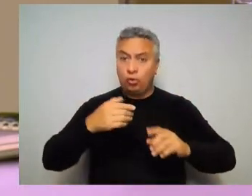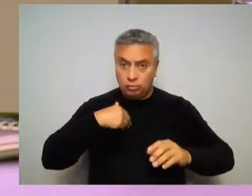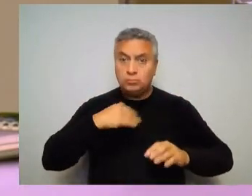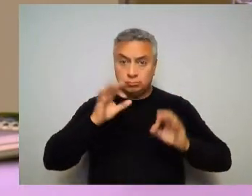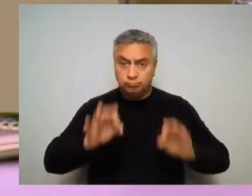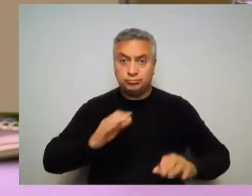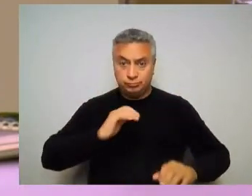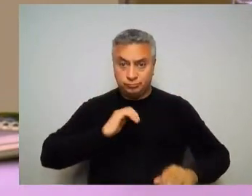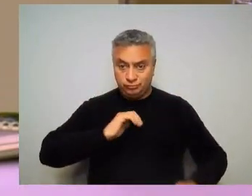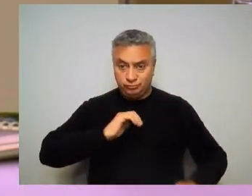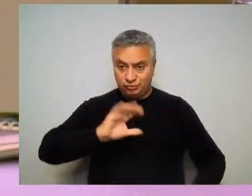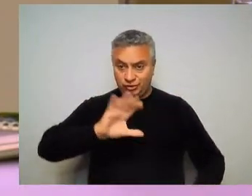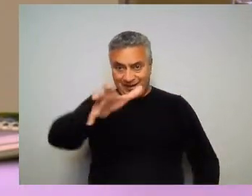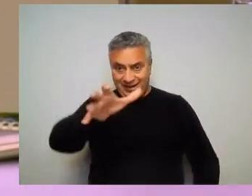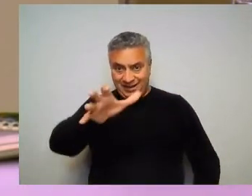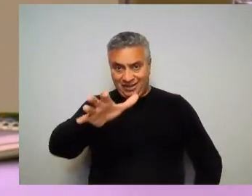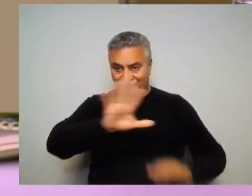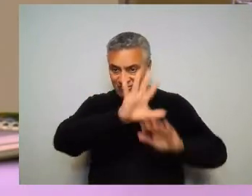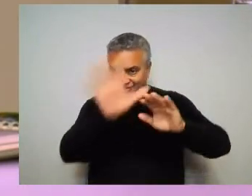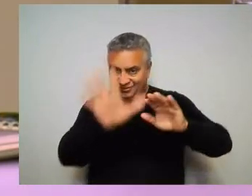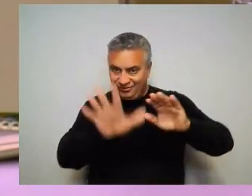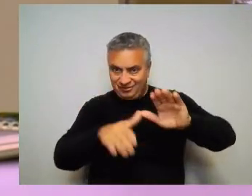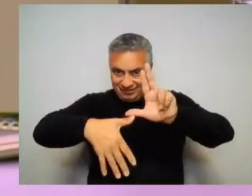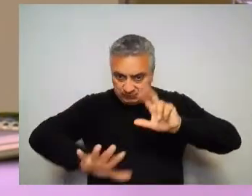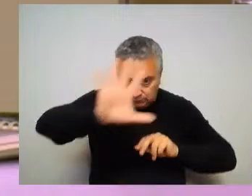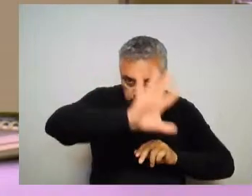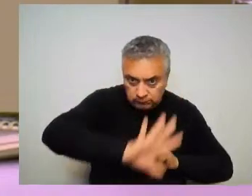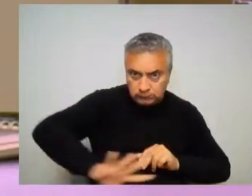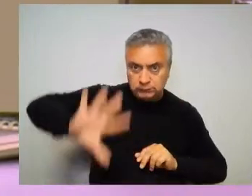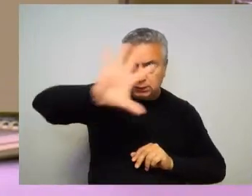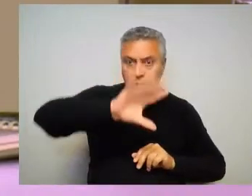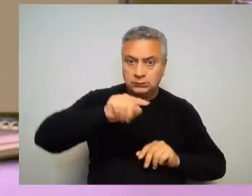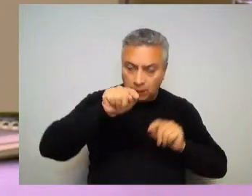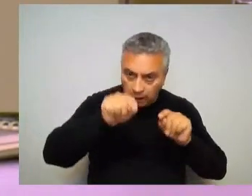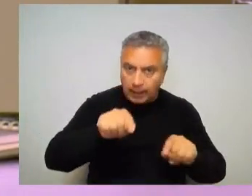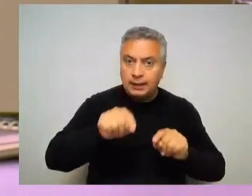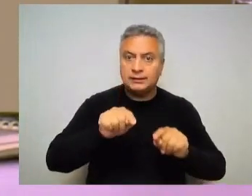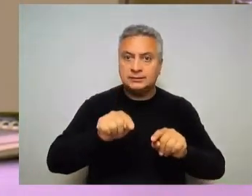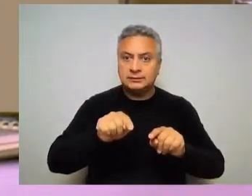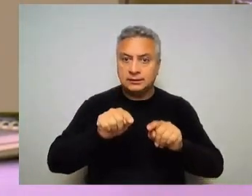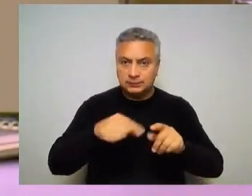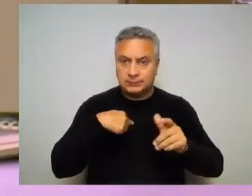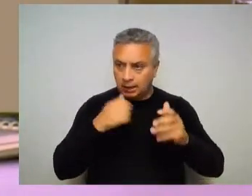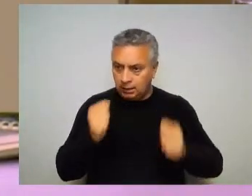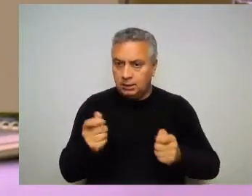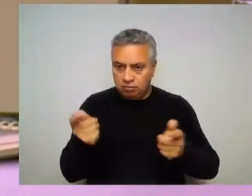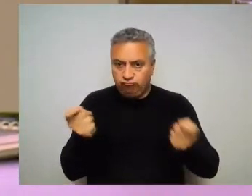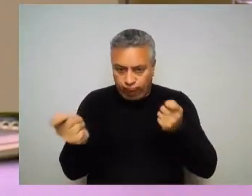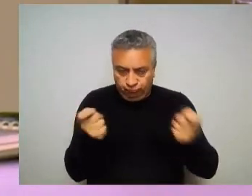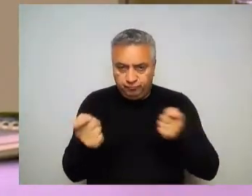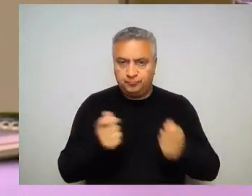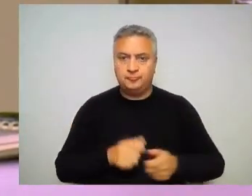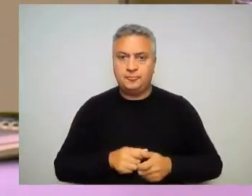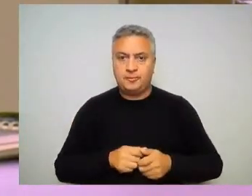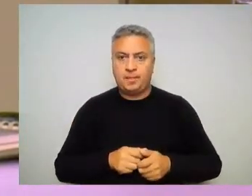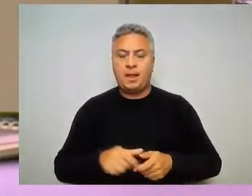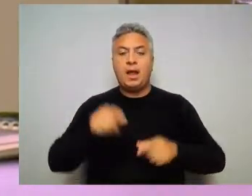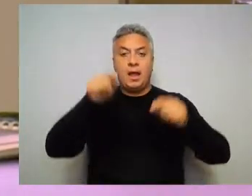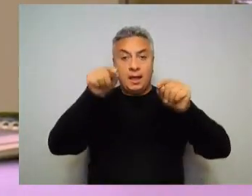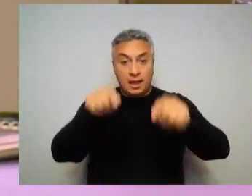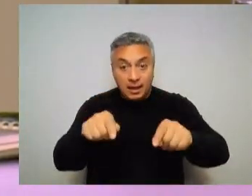I'm sure that they overcome the level of all the countries in our region. And so